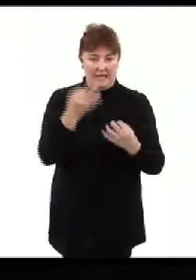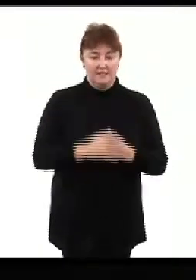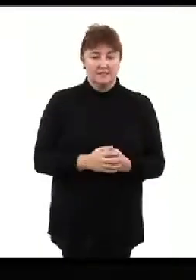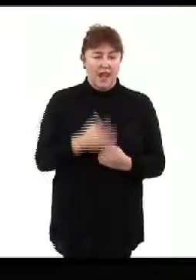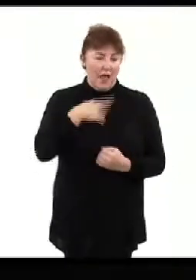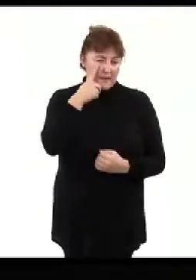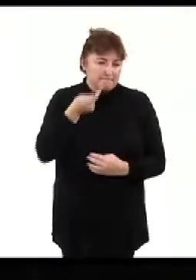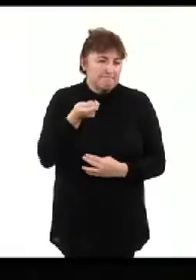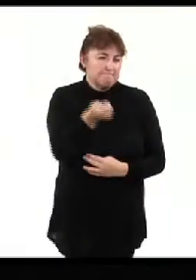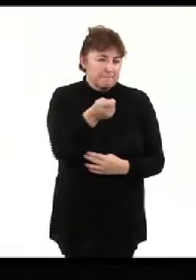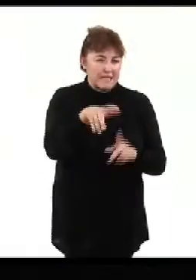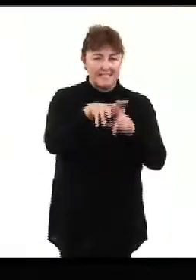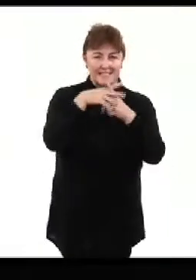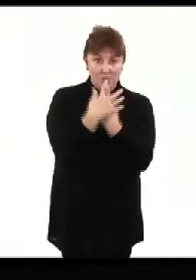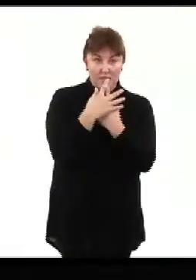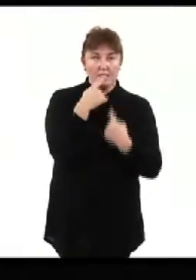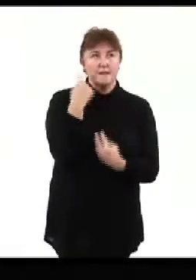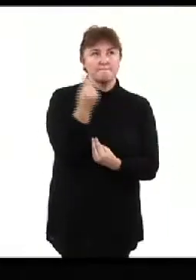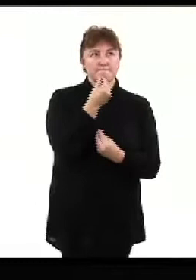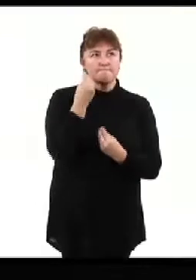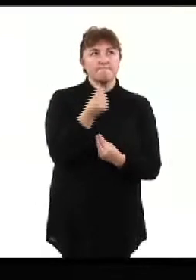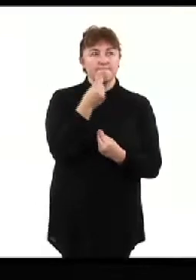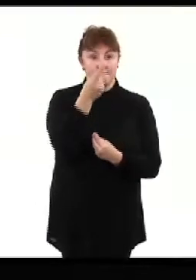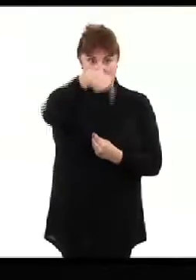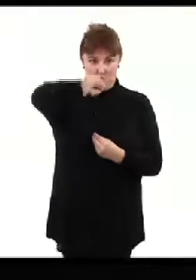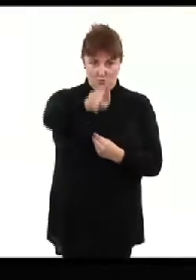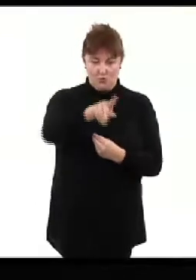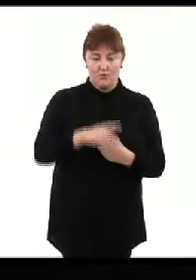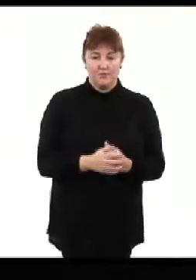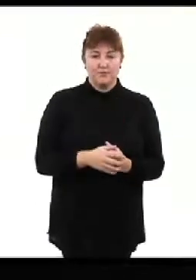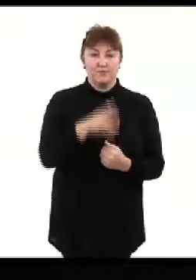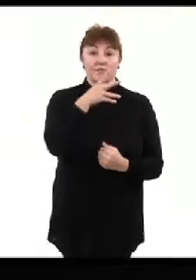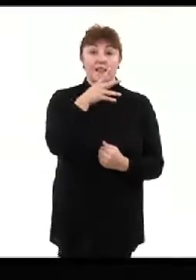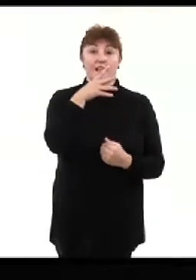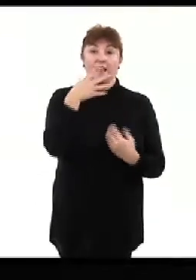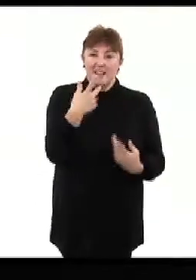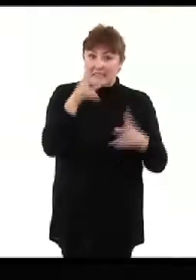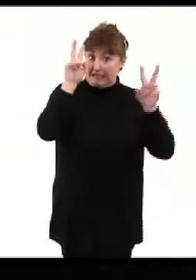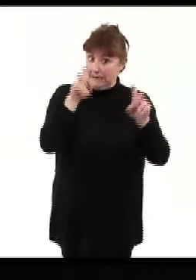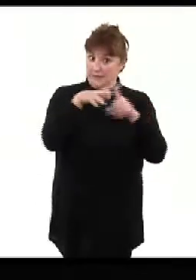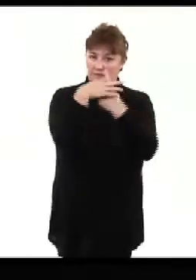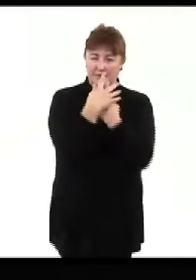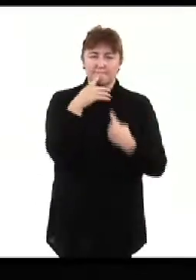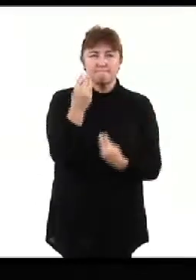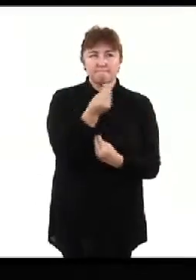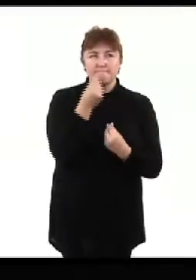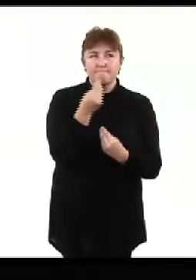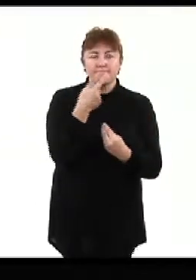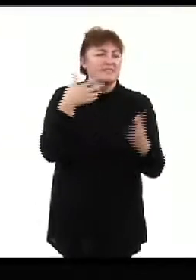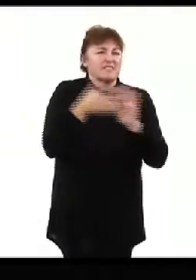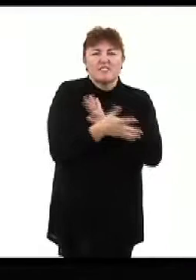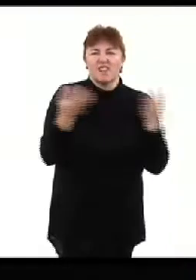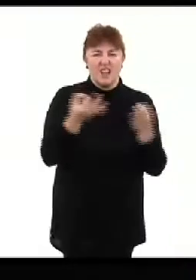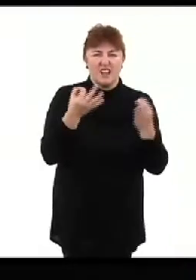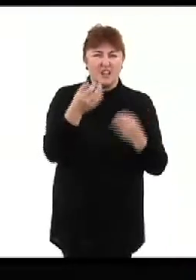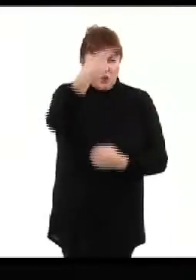Okay, so this is, what tip of the tongue means is that you know the word you want to say, but you can't retrieve